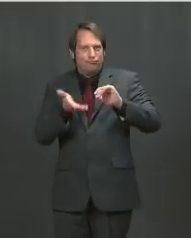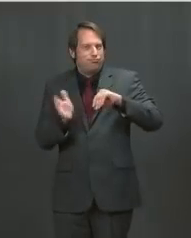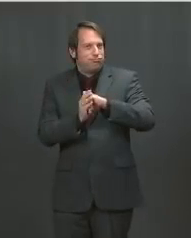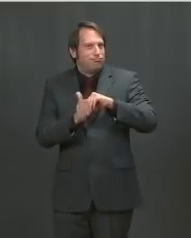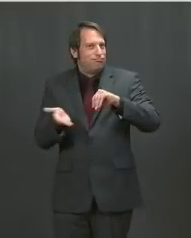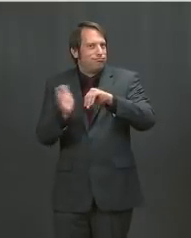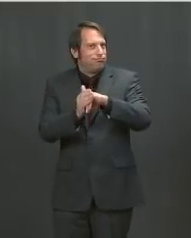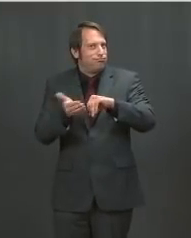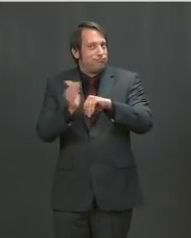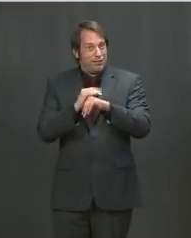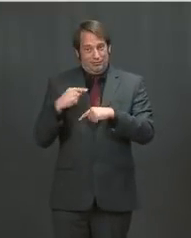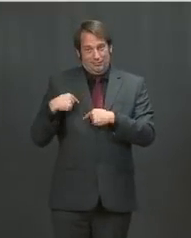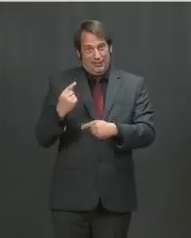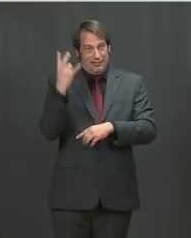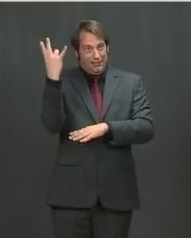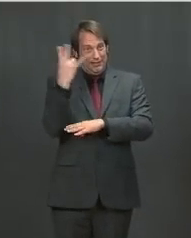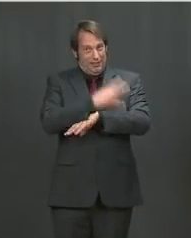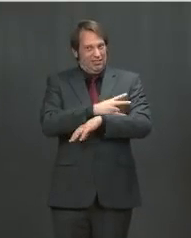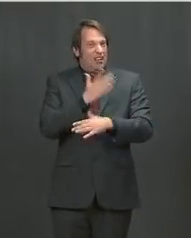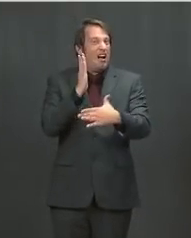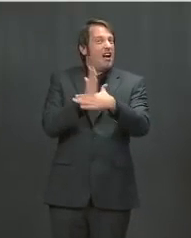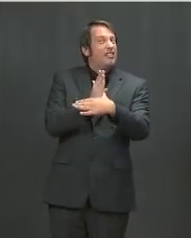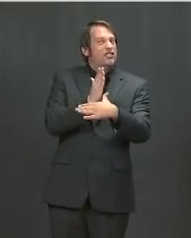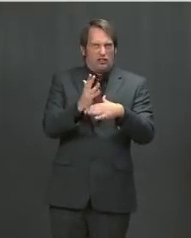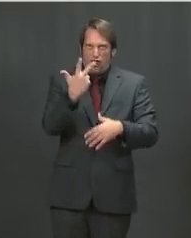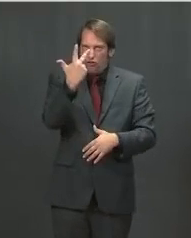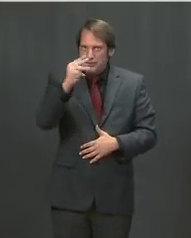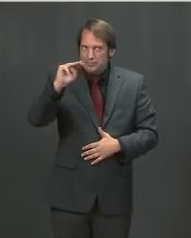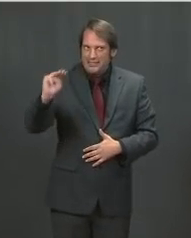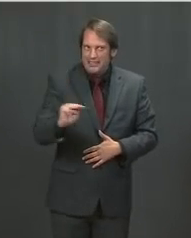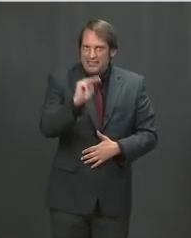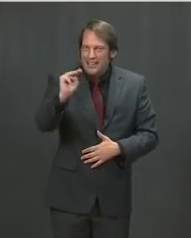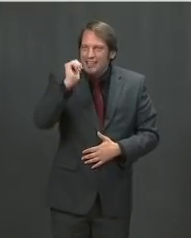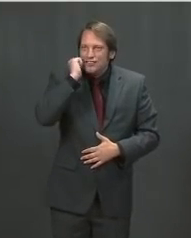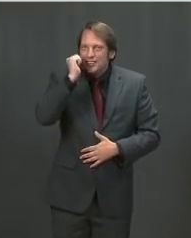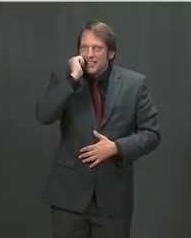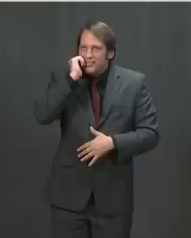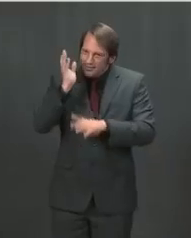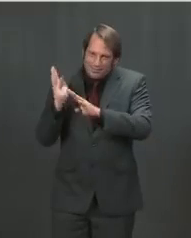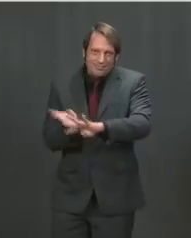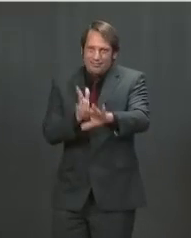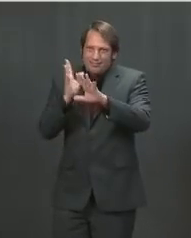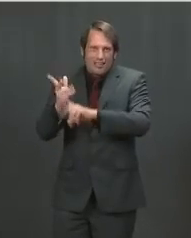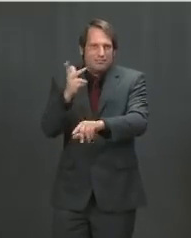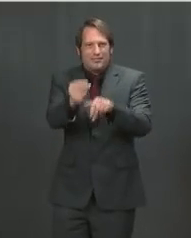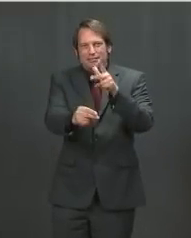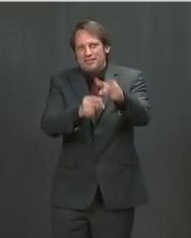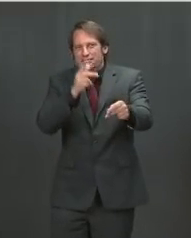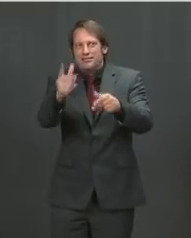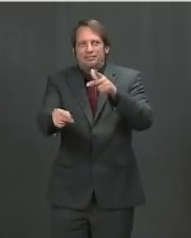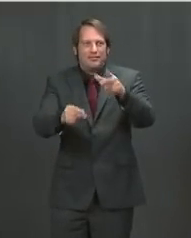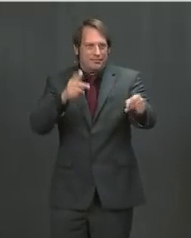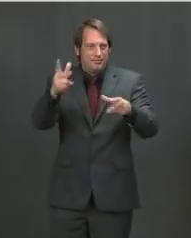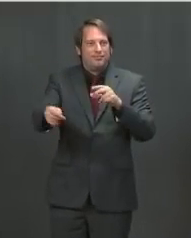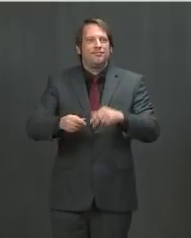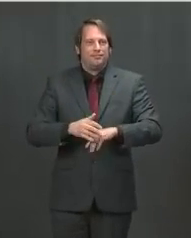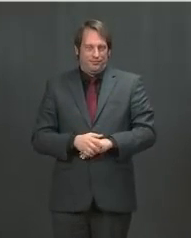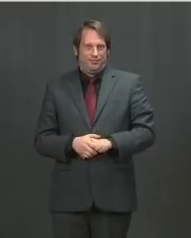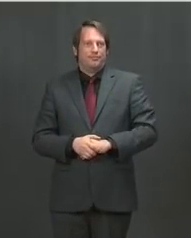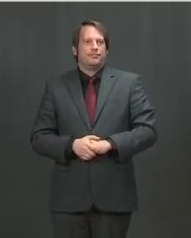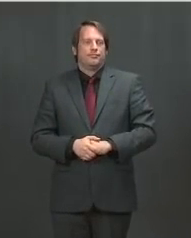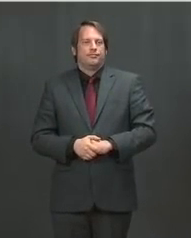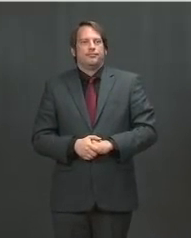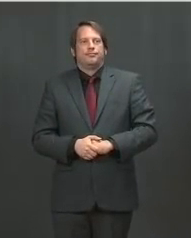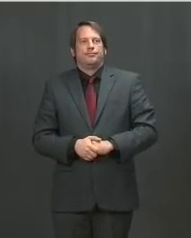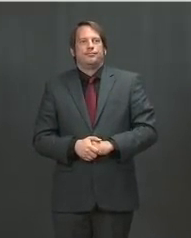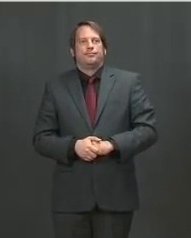of nearly 3 million vaccinations delivered daily, up 8% from the prior 7-day period. While these